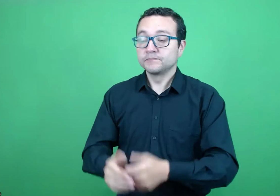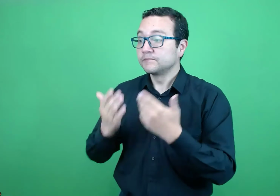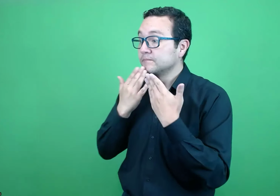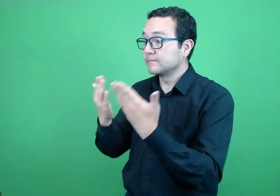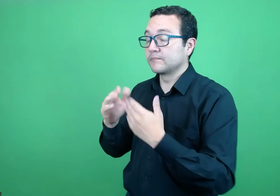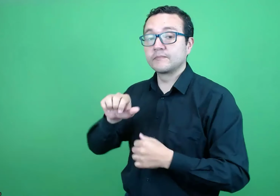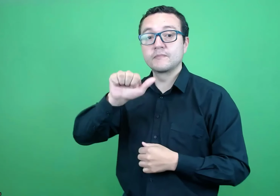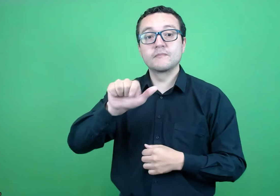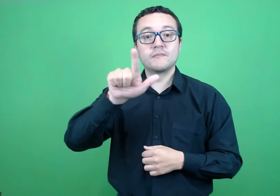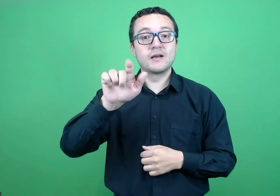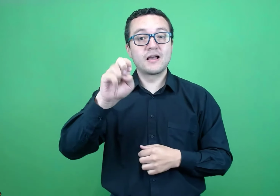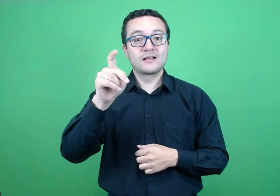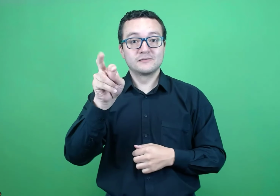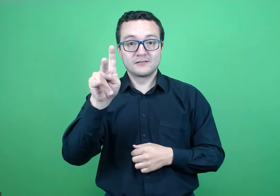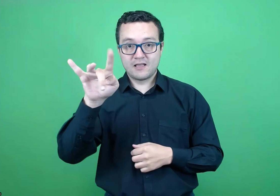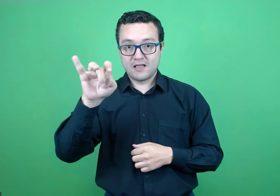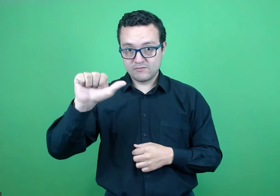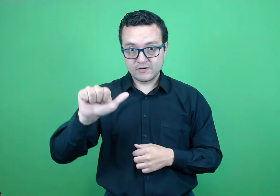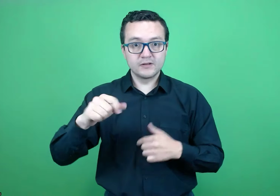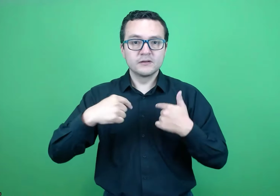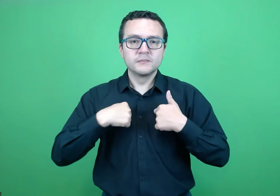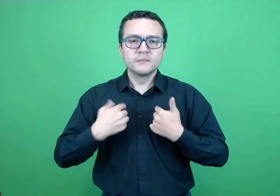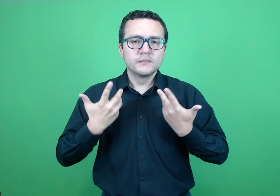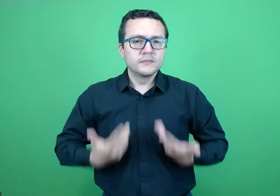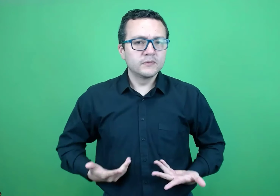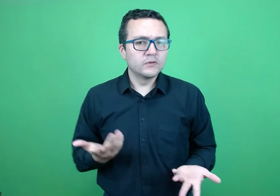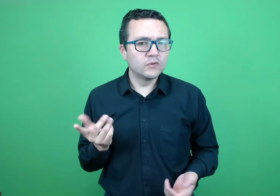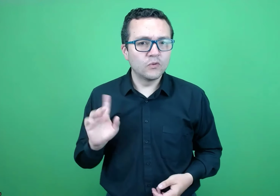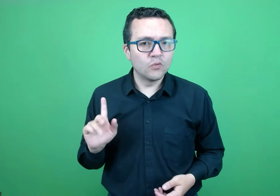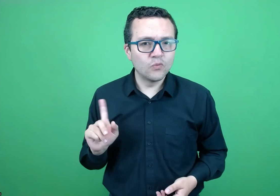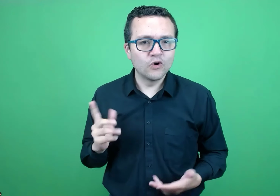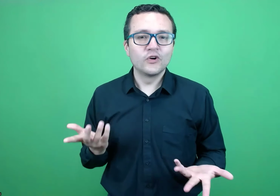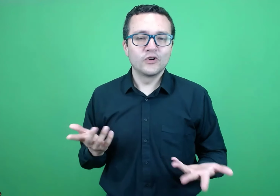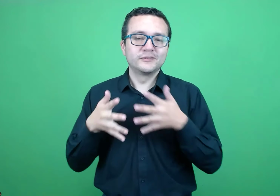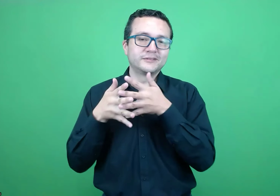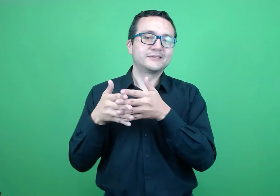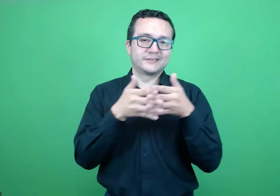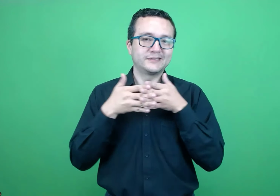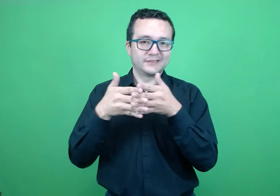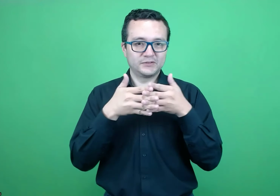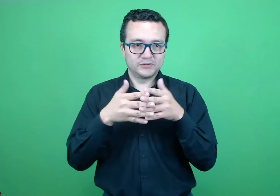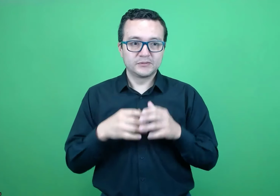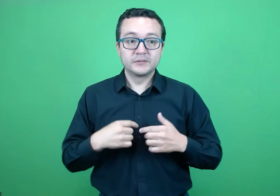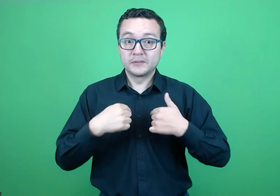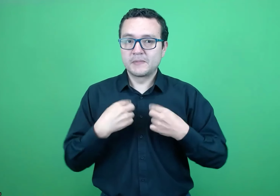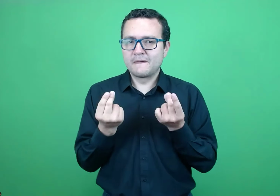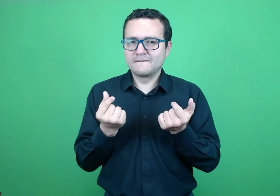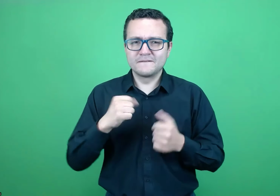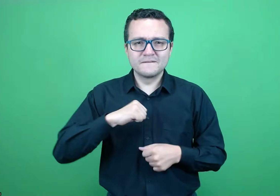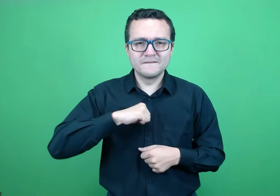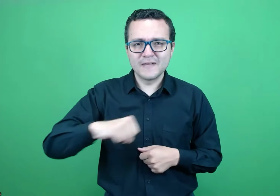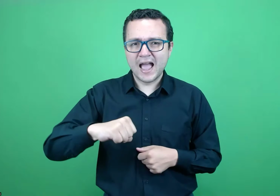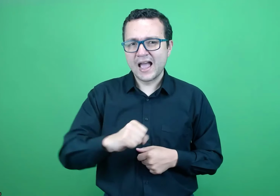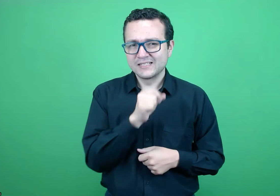do speak very fast. So please feel free to stop me at any point if I am speaking